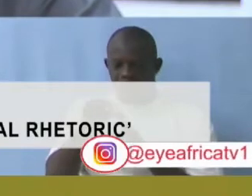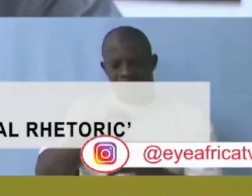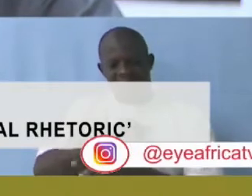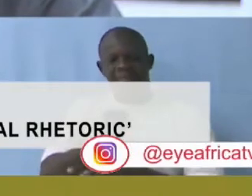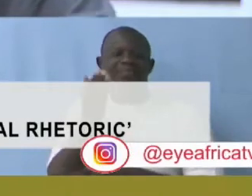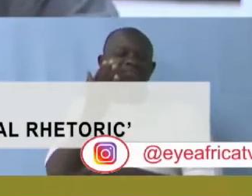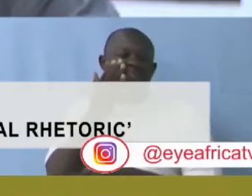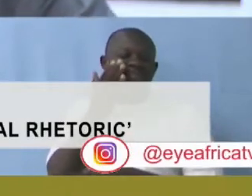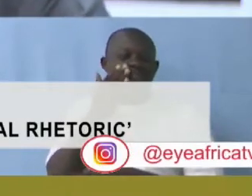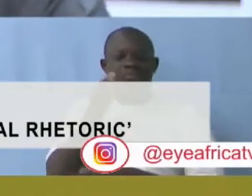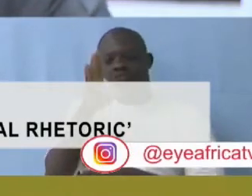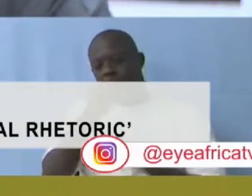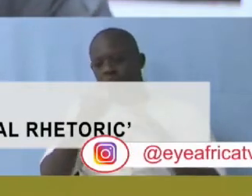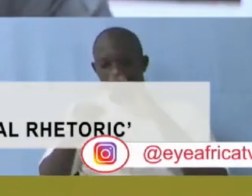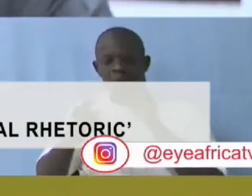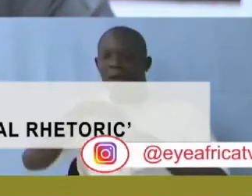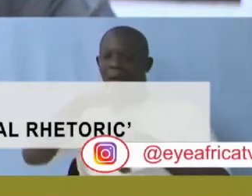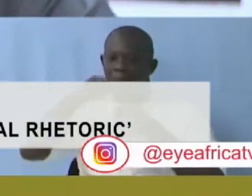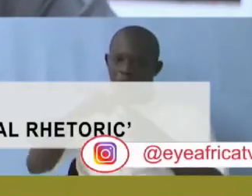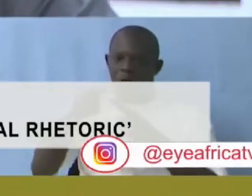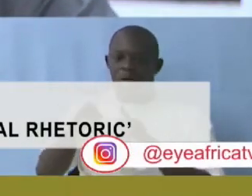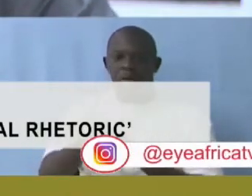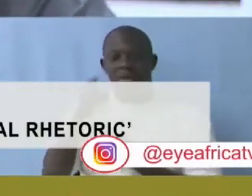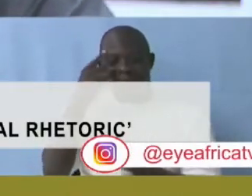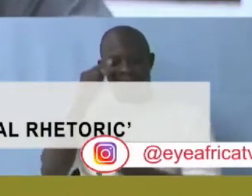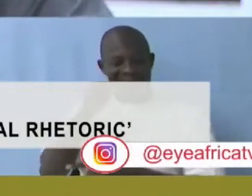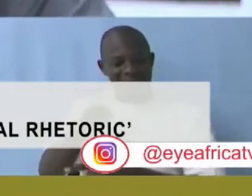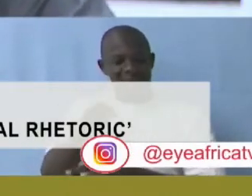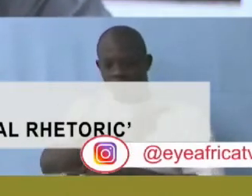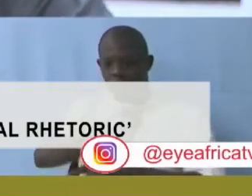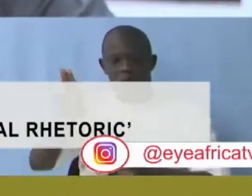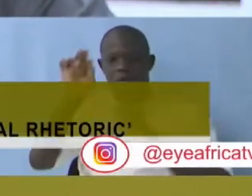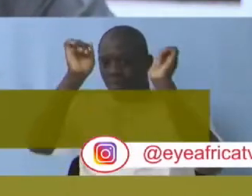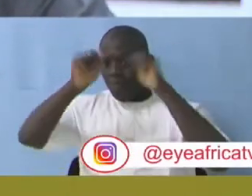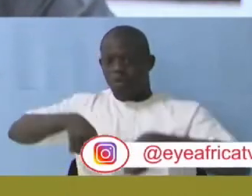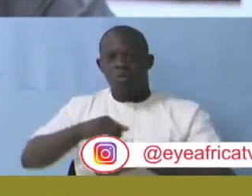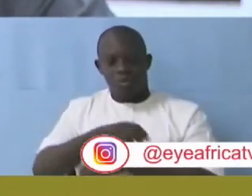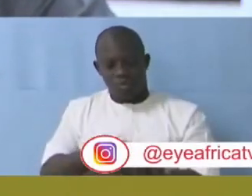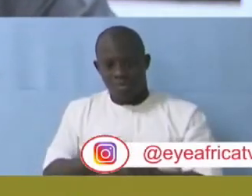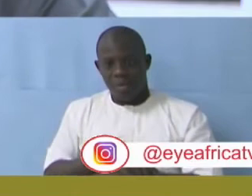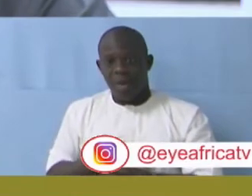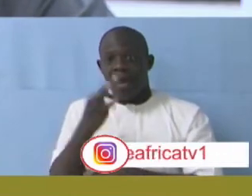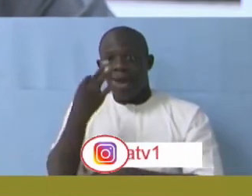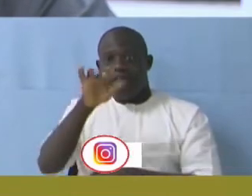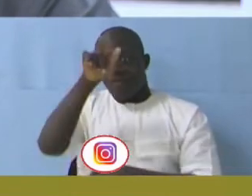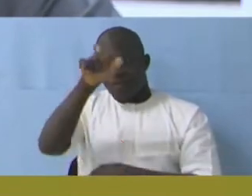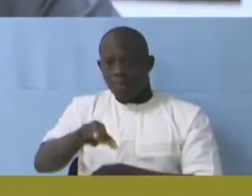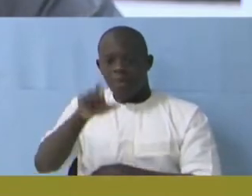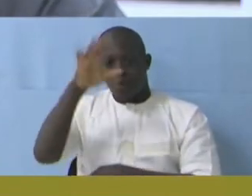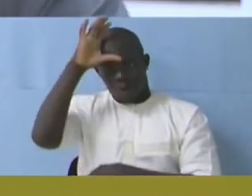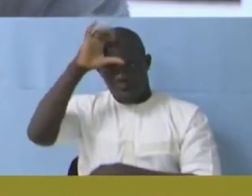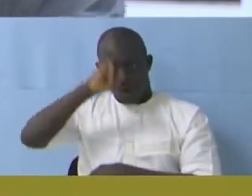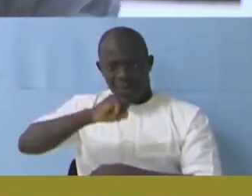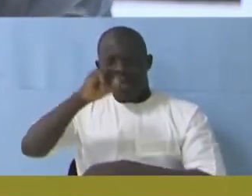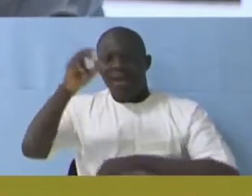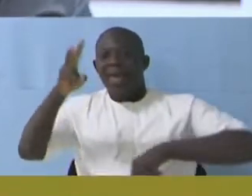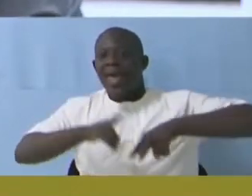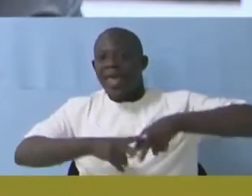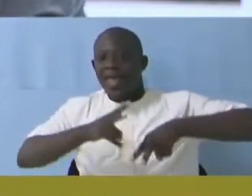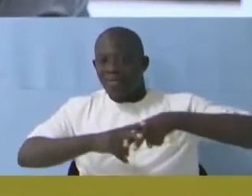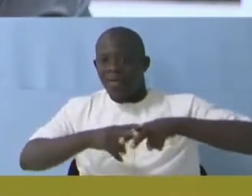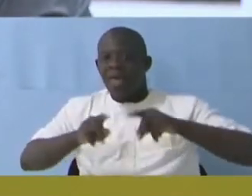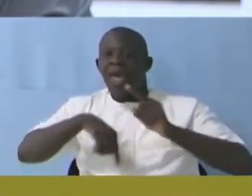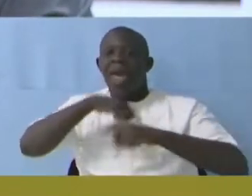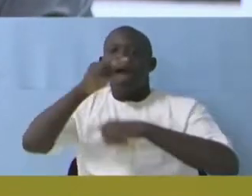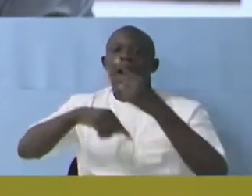that former President Jammeh made the proclamation because he wanted to fulfill his self-esteem when he assumed power, because he